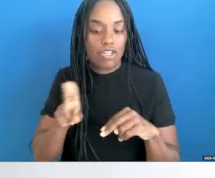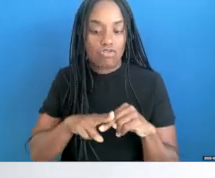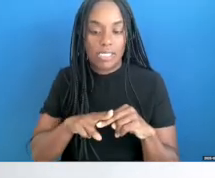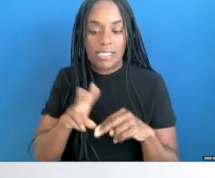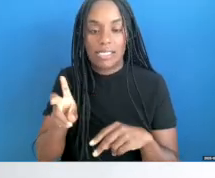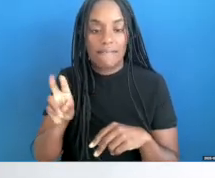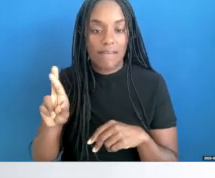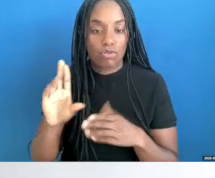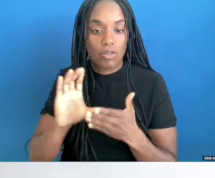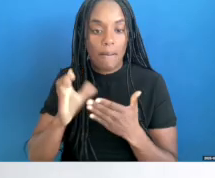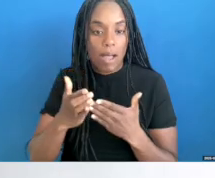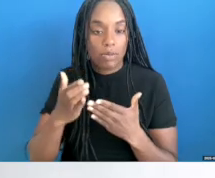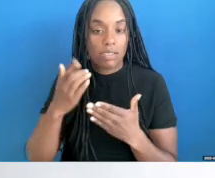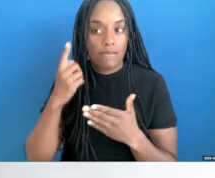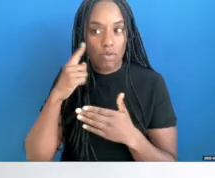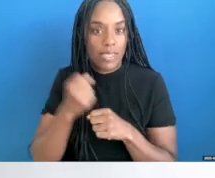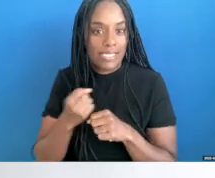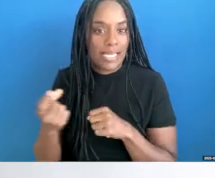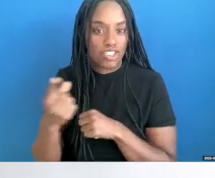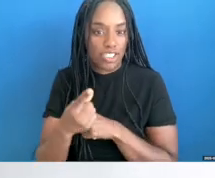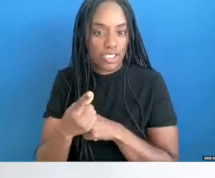but for this following year,